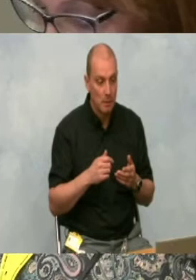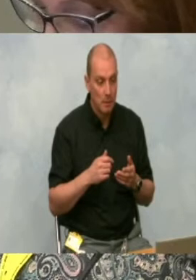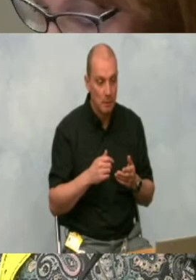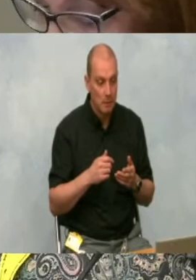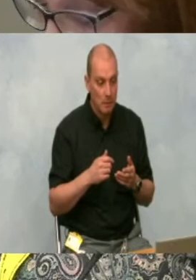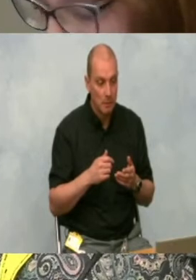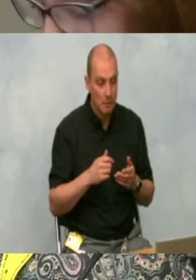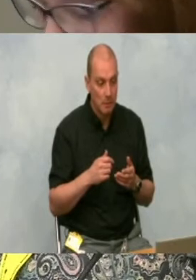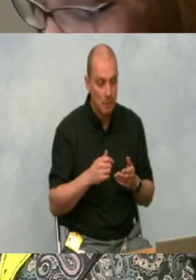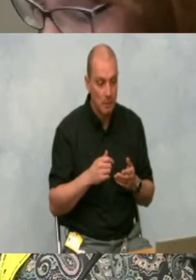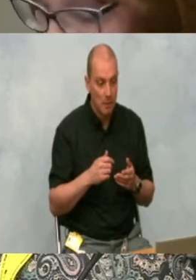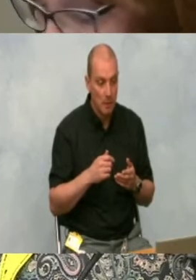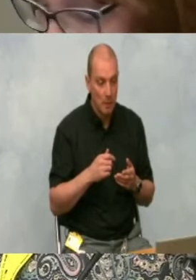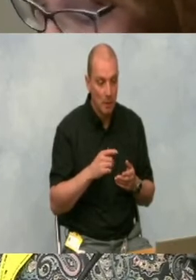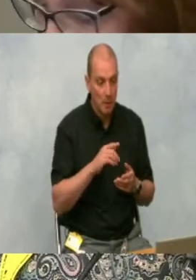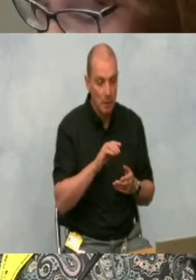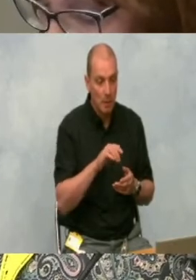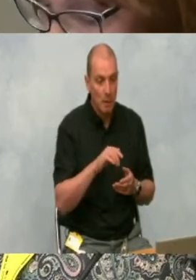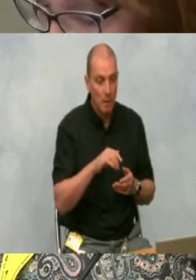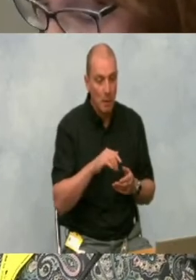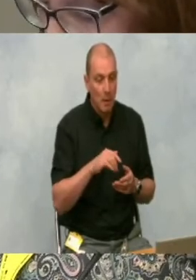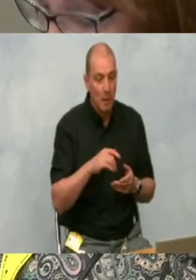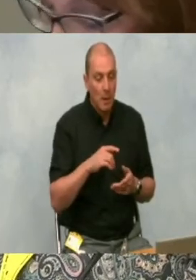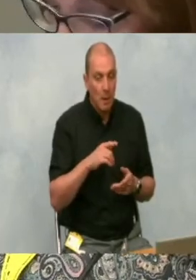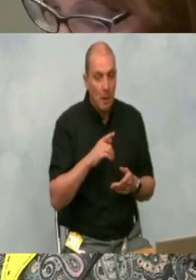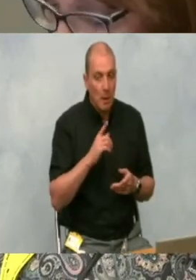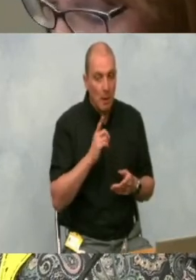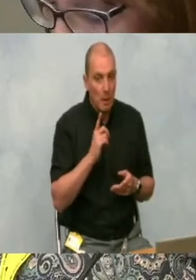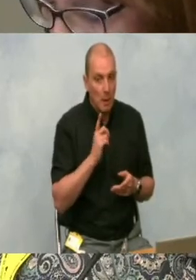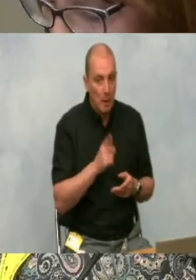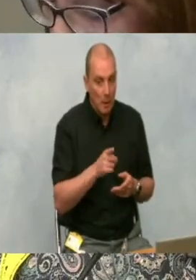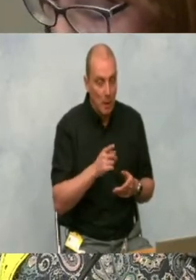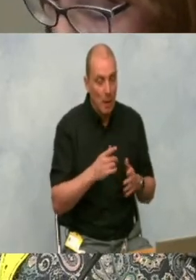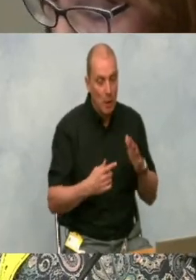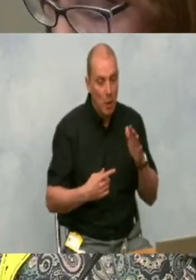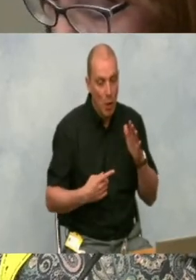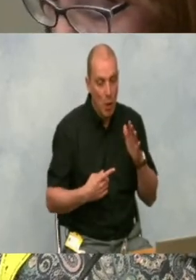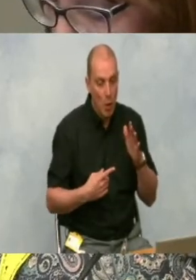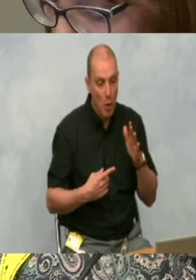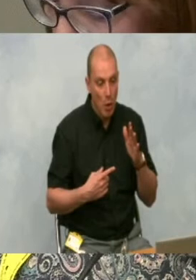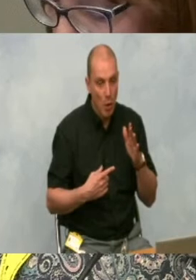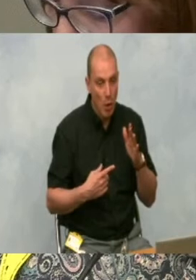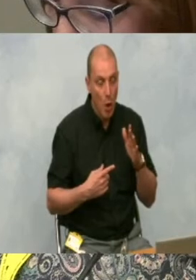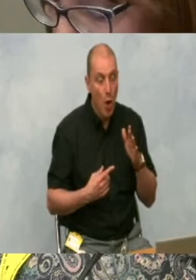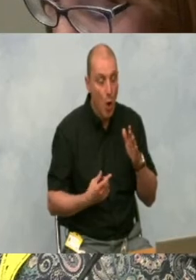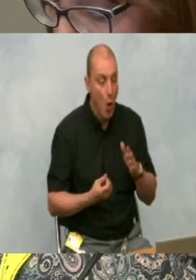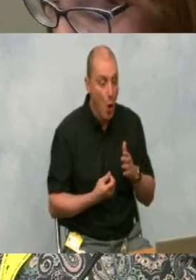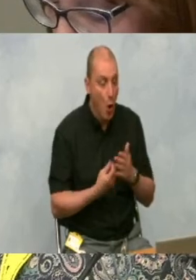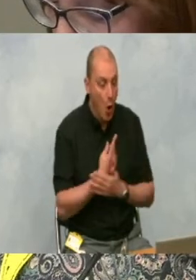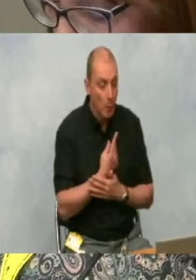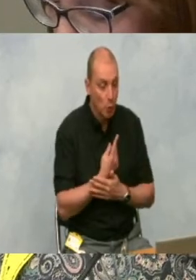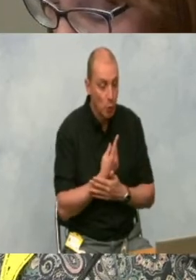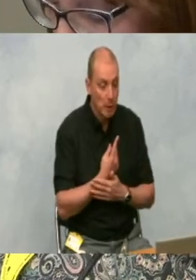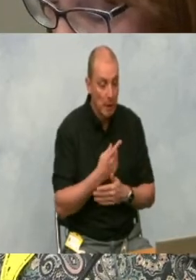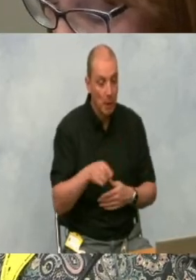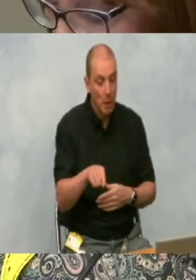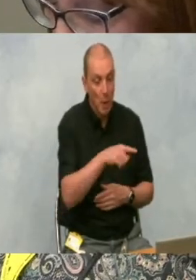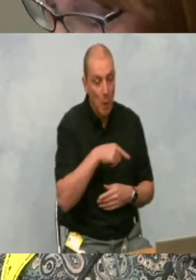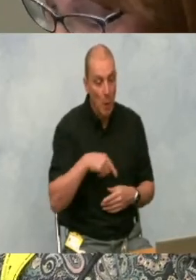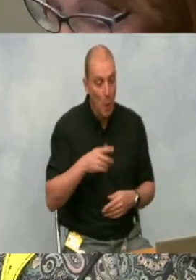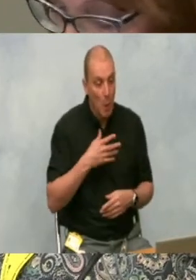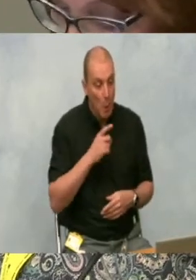informative model. And there's an opportunity to speak to officers prior to this meeting to seek out